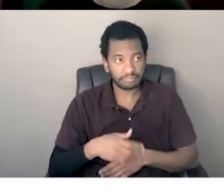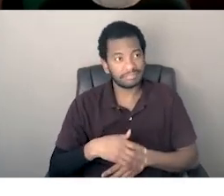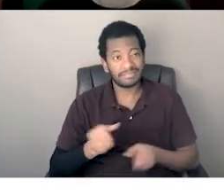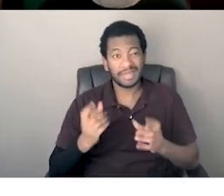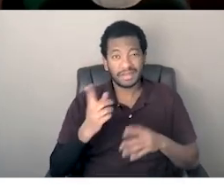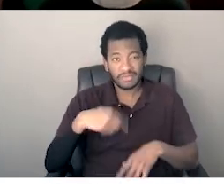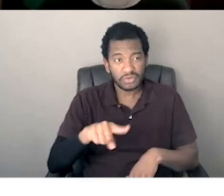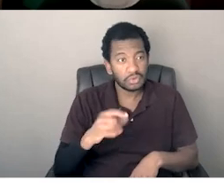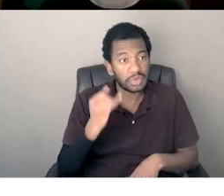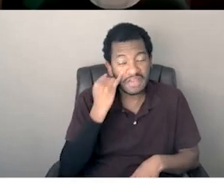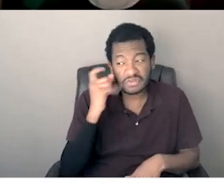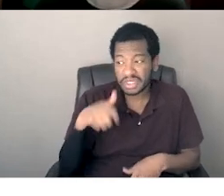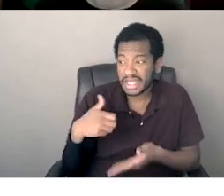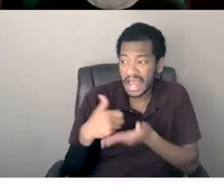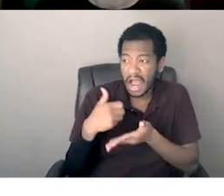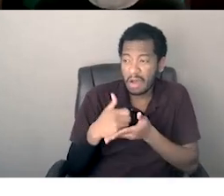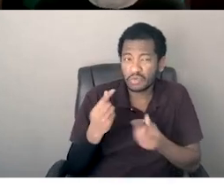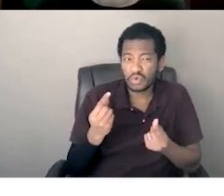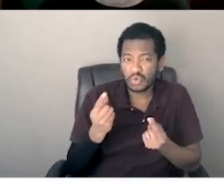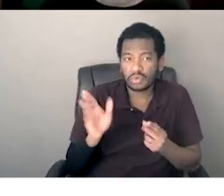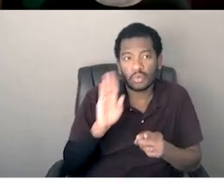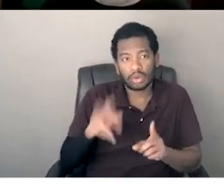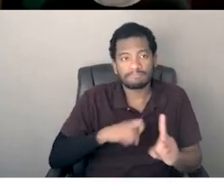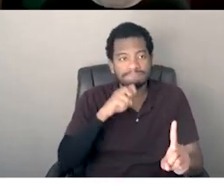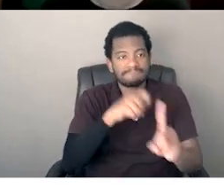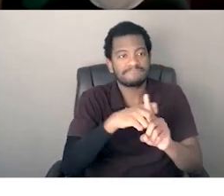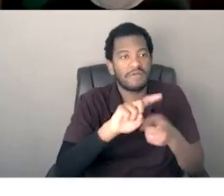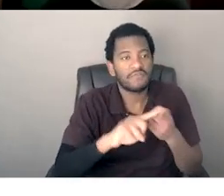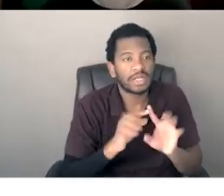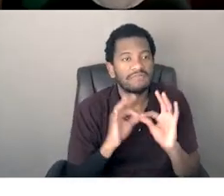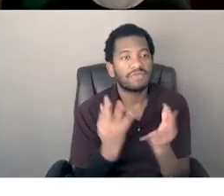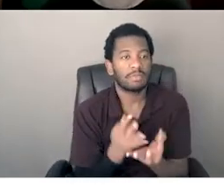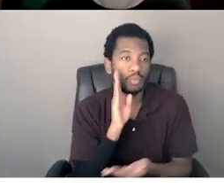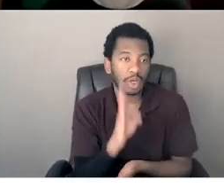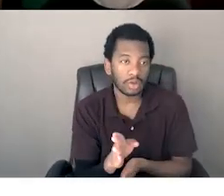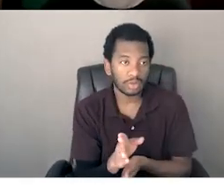help. How do we help people in our systems to have the same privilege to do so?